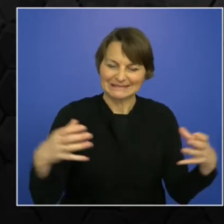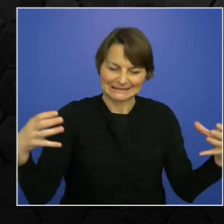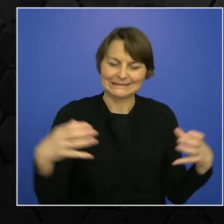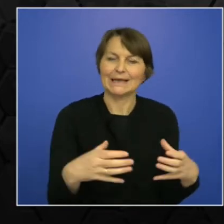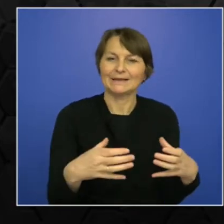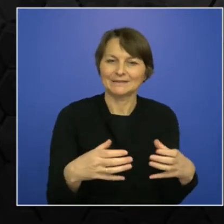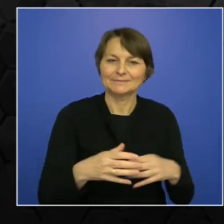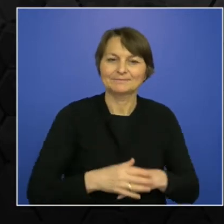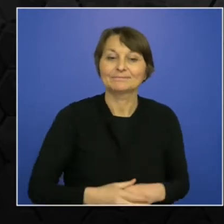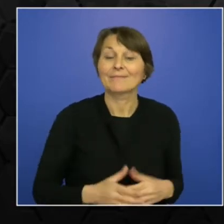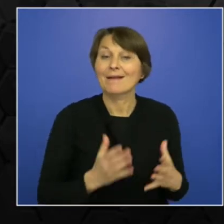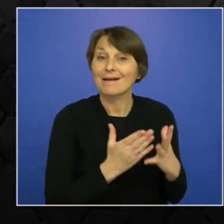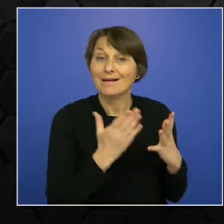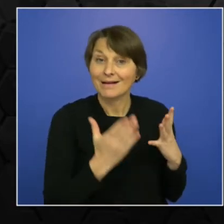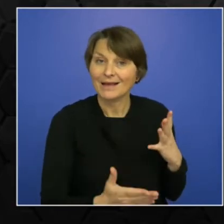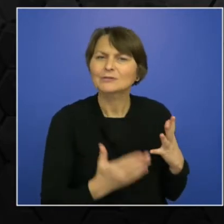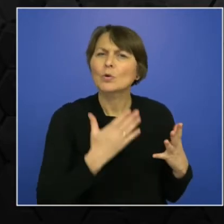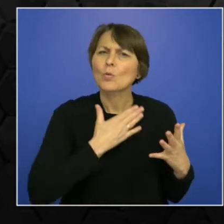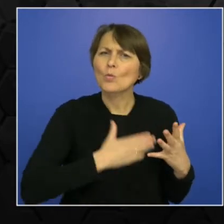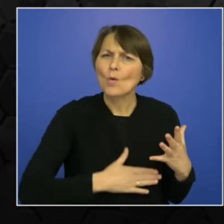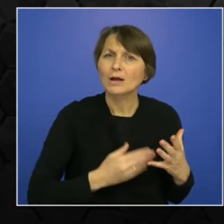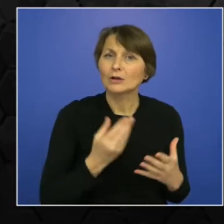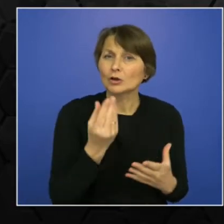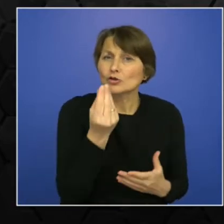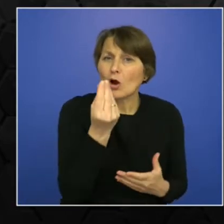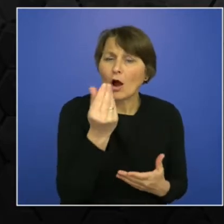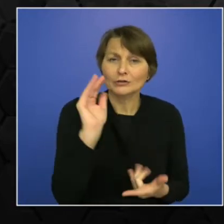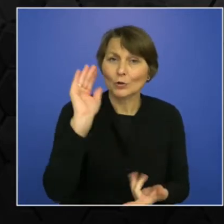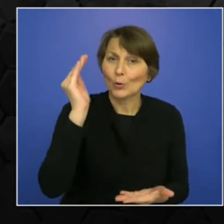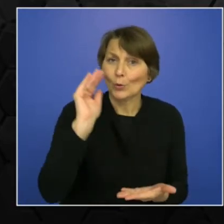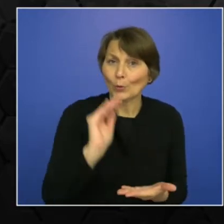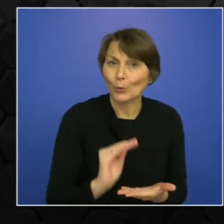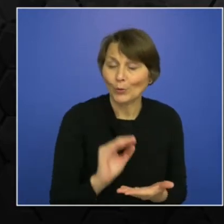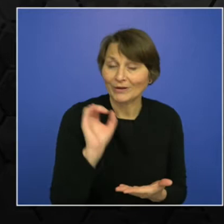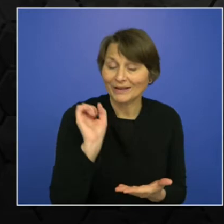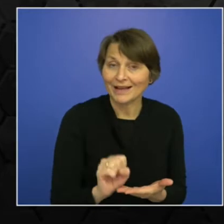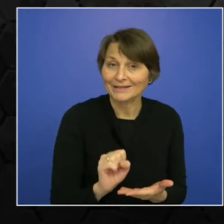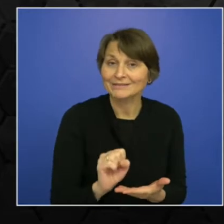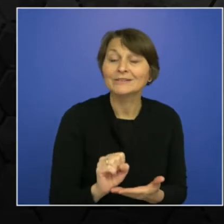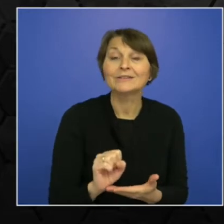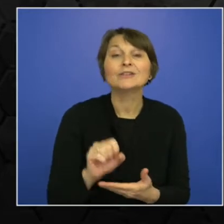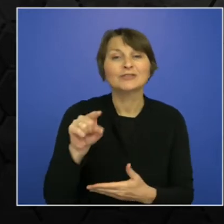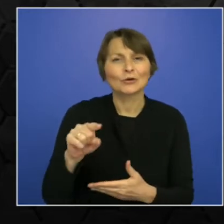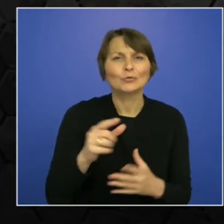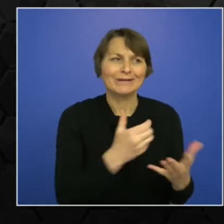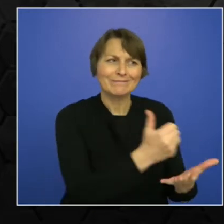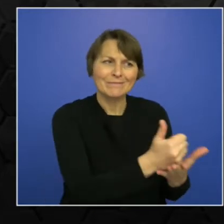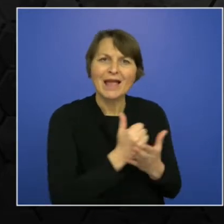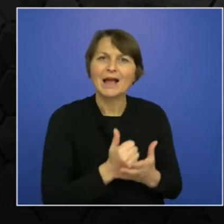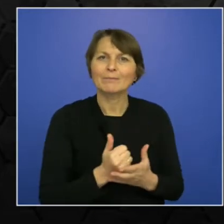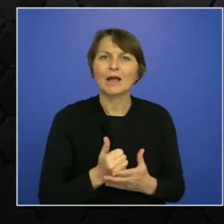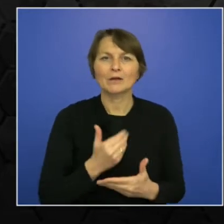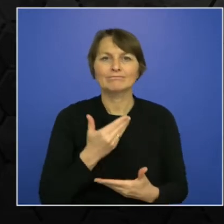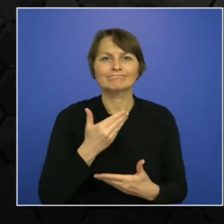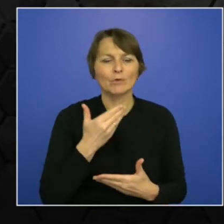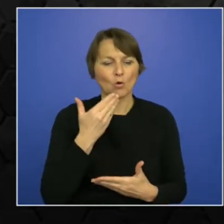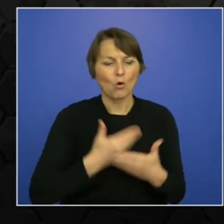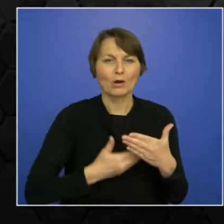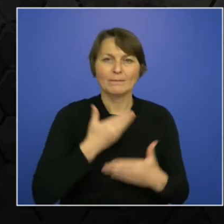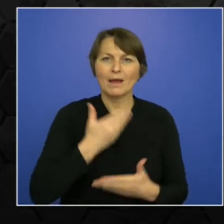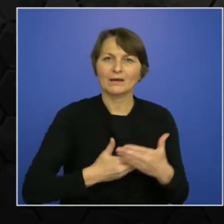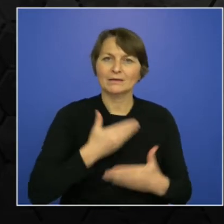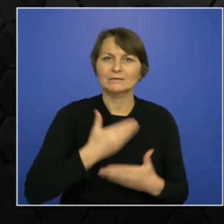is lower cost. One machine learning application is process automation, which can free up time and